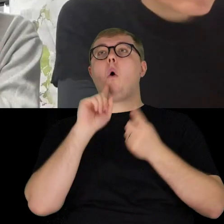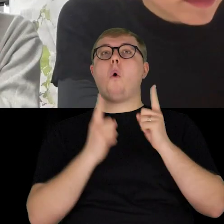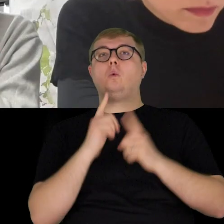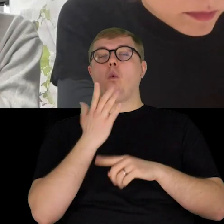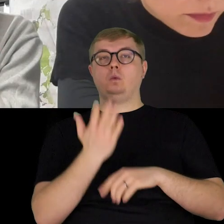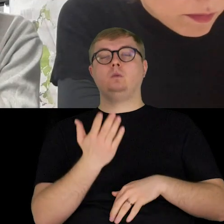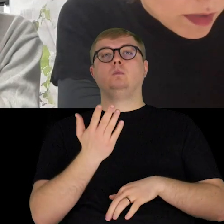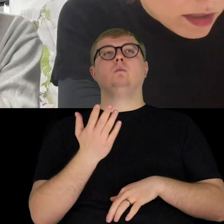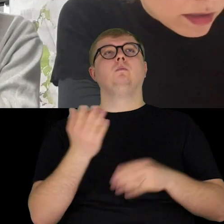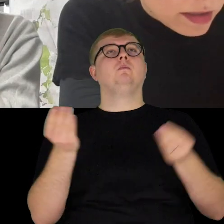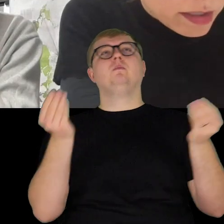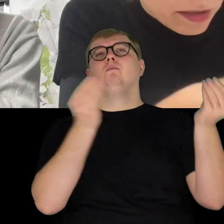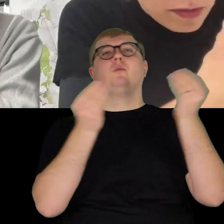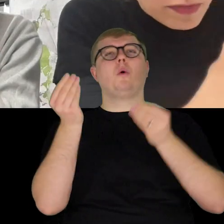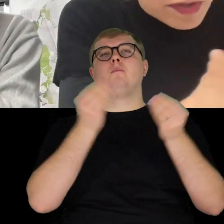and